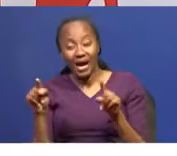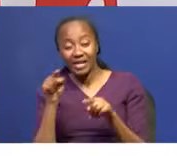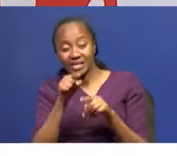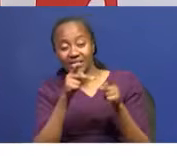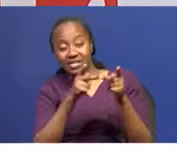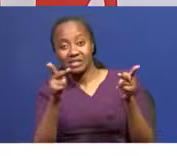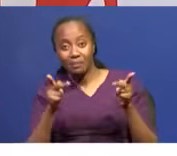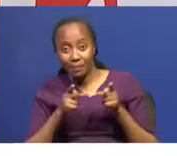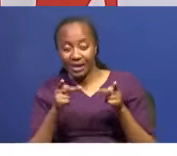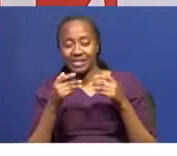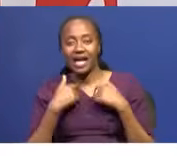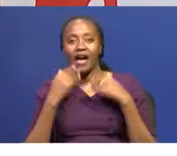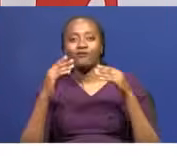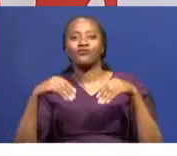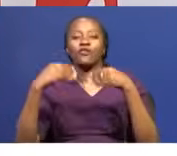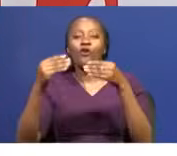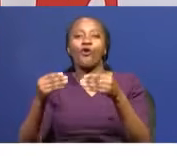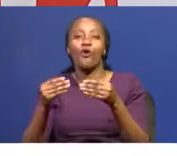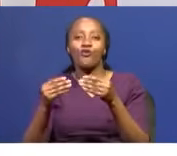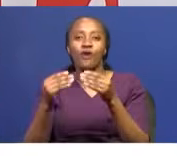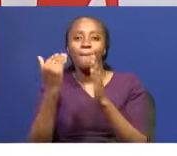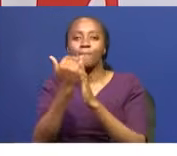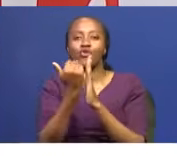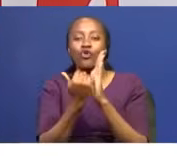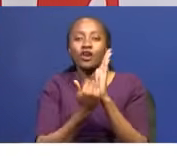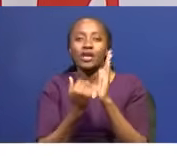offer programs that will be able to